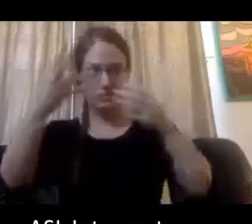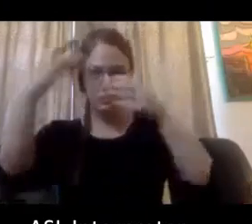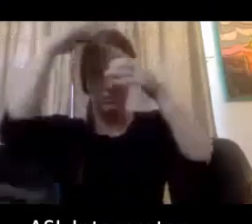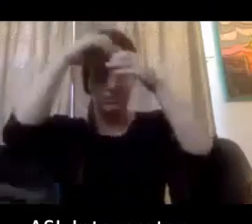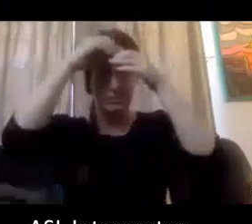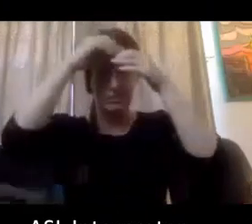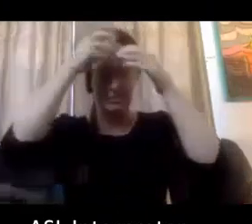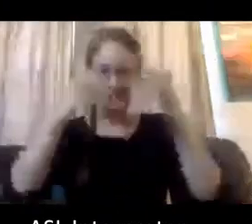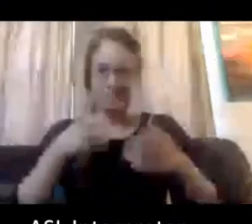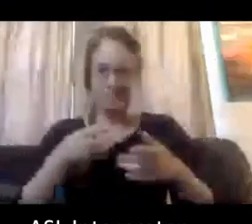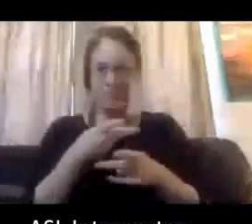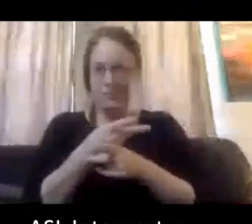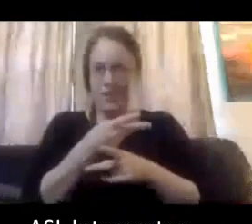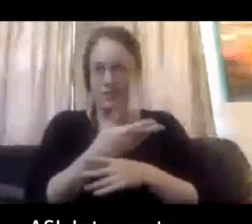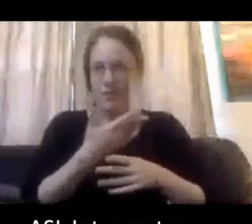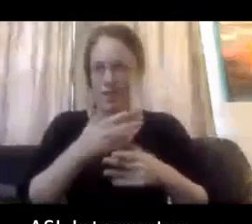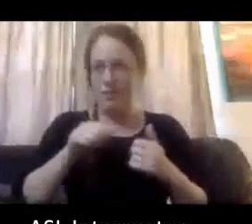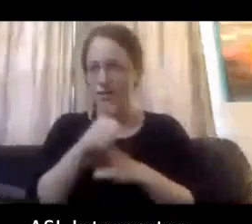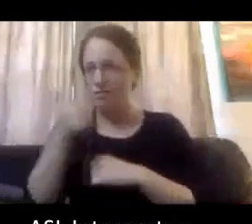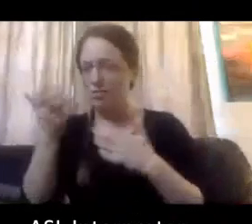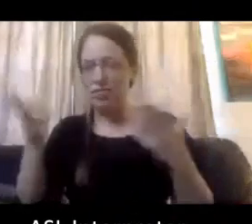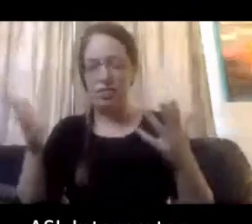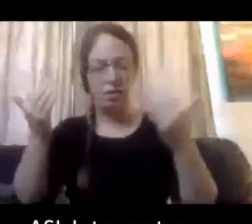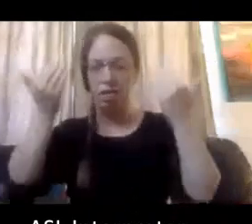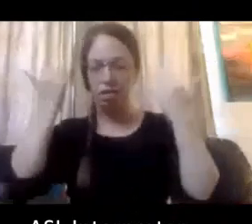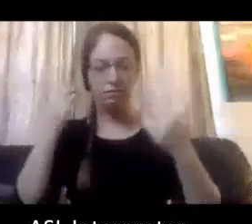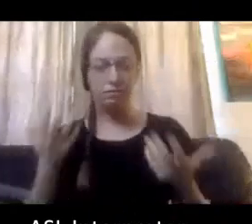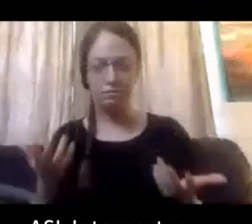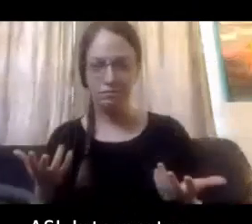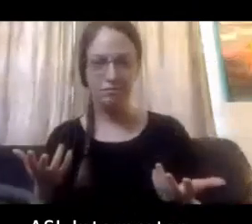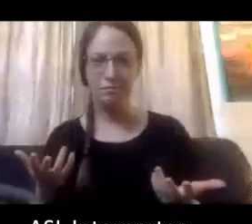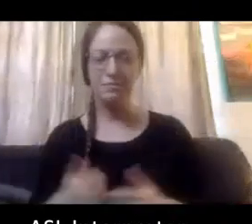else. But yeah, with